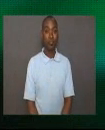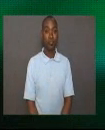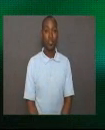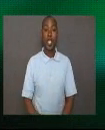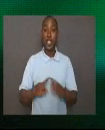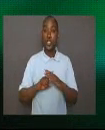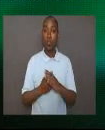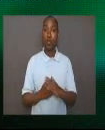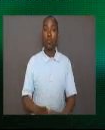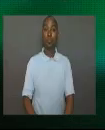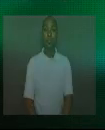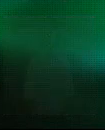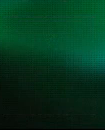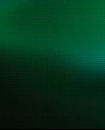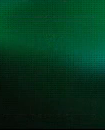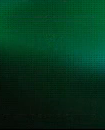Begin.